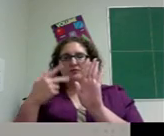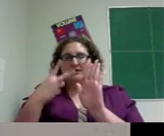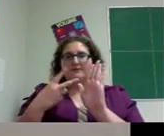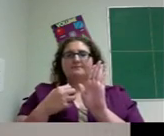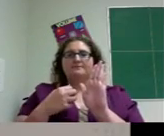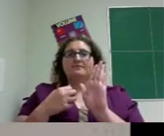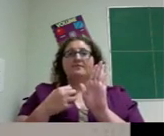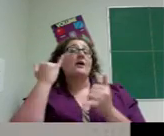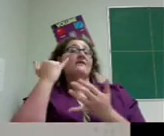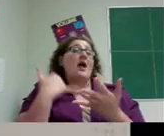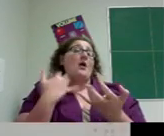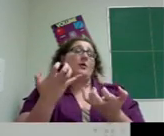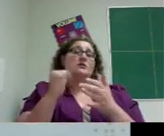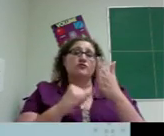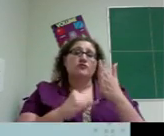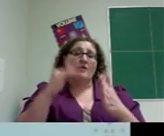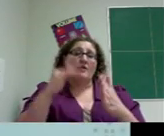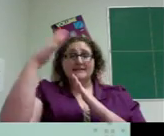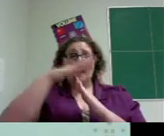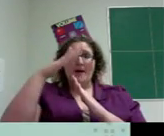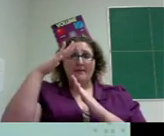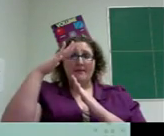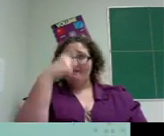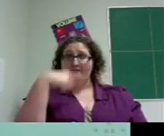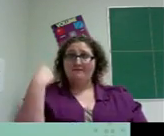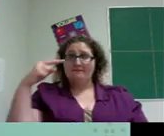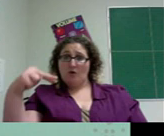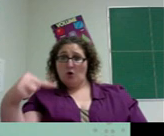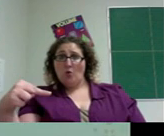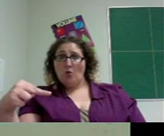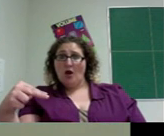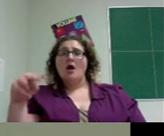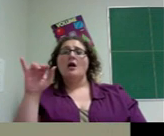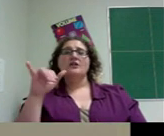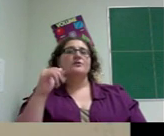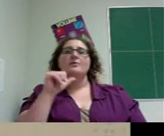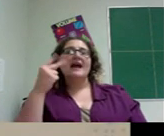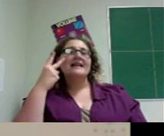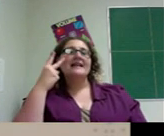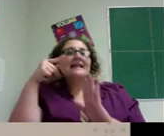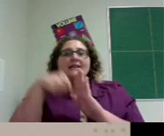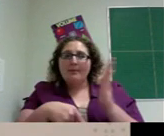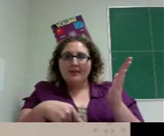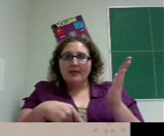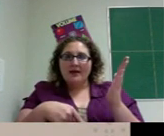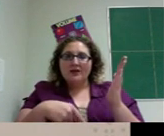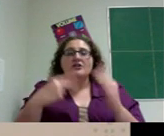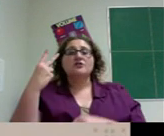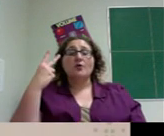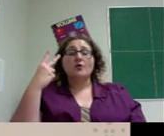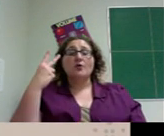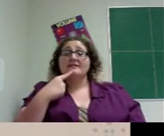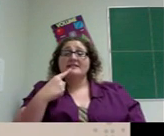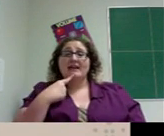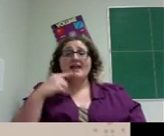view, notice when we talk about the top view, we won't see any depth. And so we would say that the top view